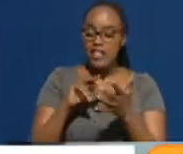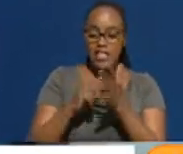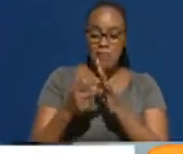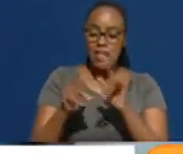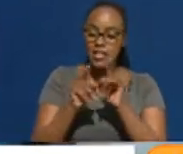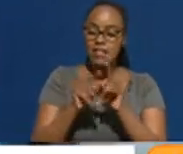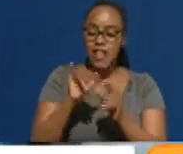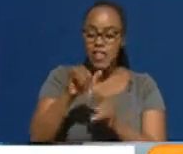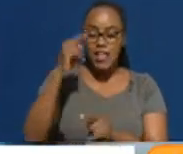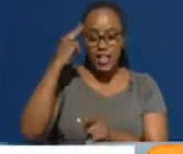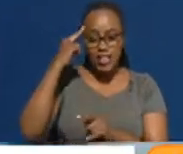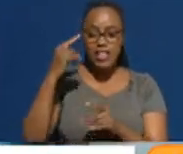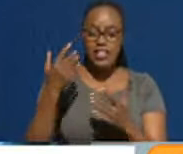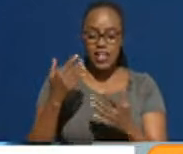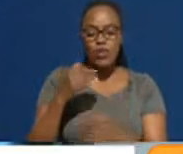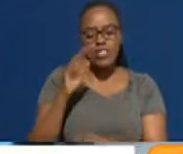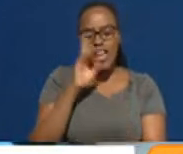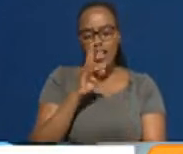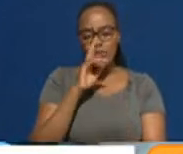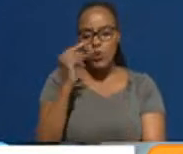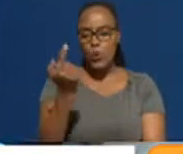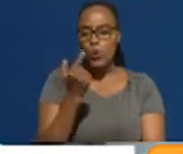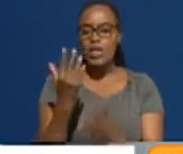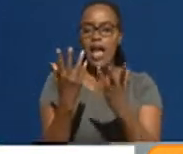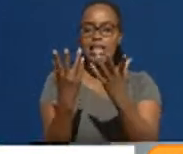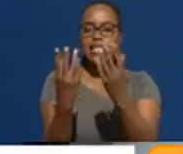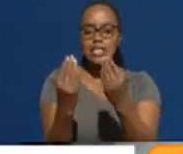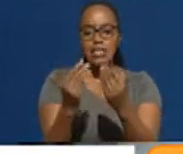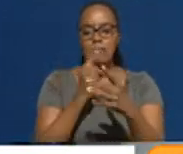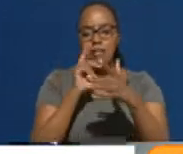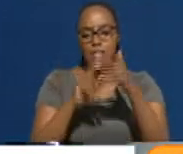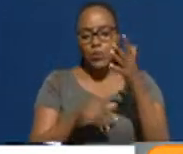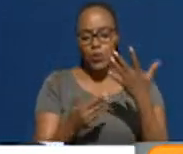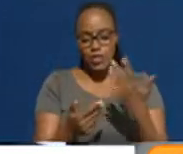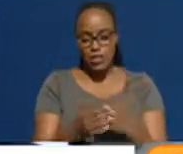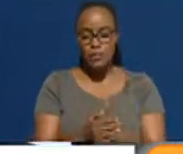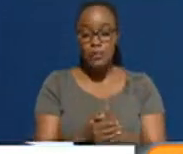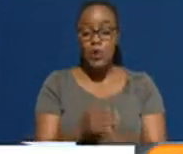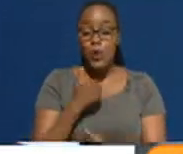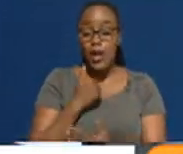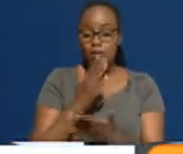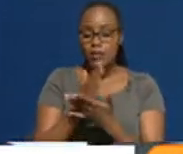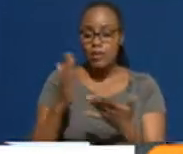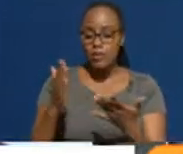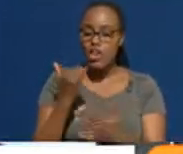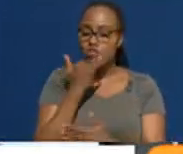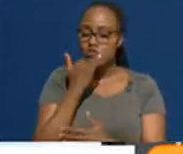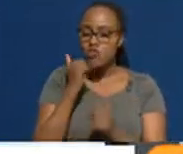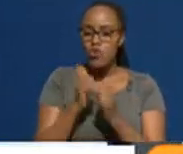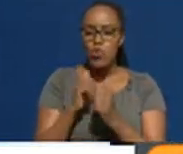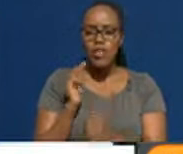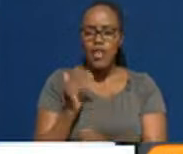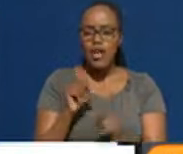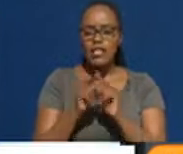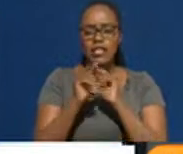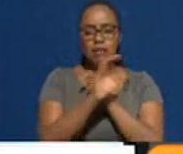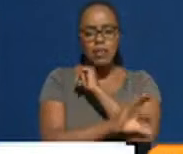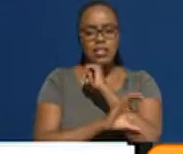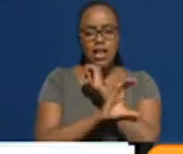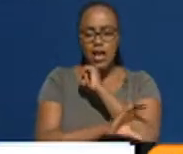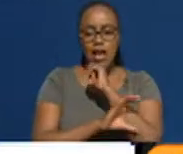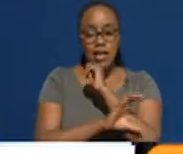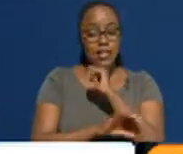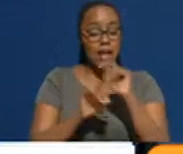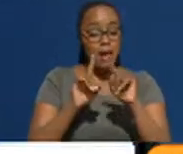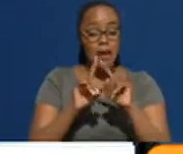That sort of thinking. So, that's what I like to touch. I'm simply saying that there is something wrong with us as a country. But